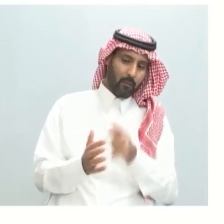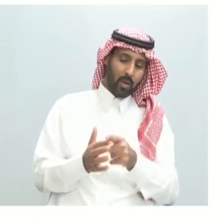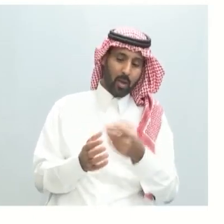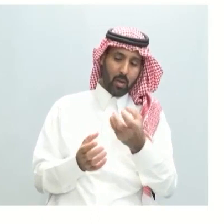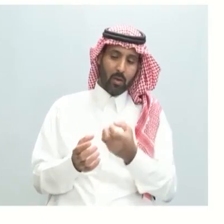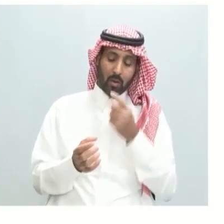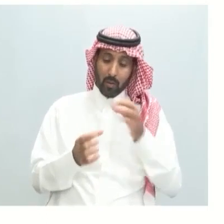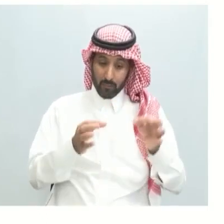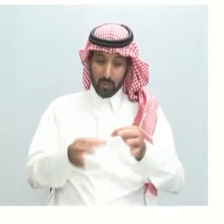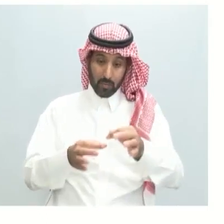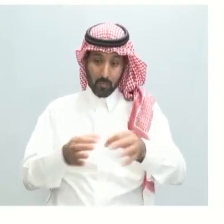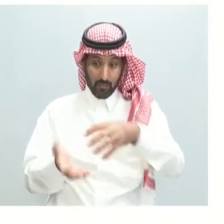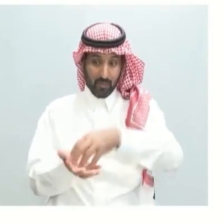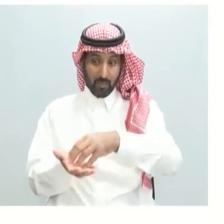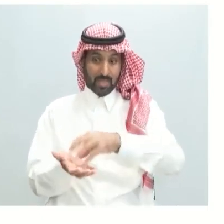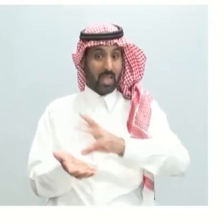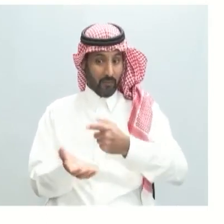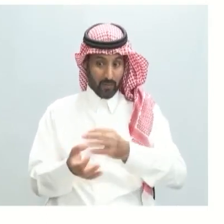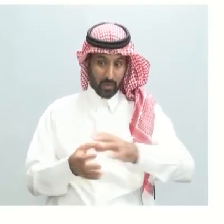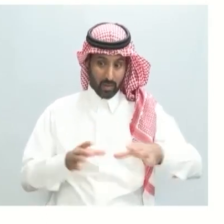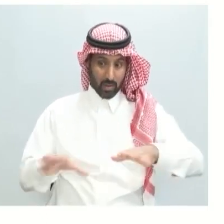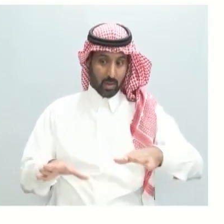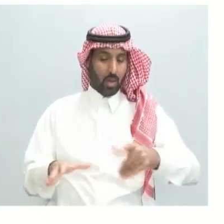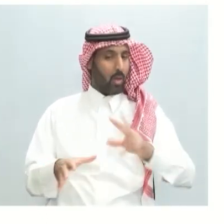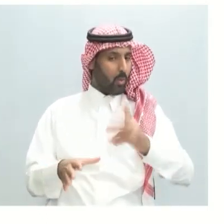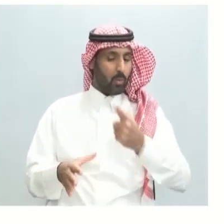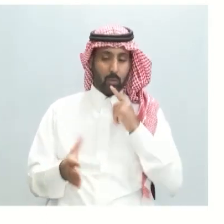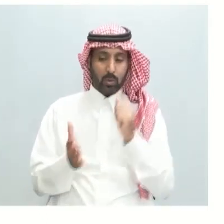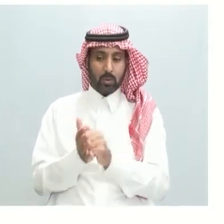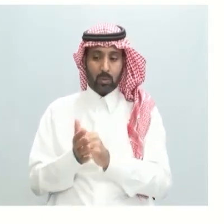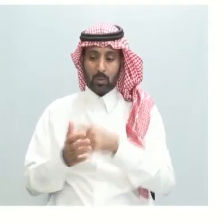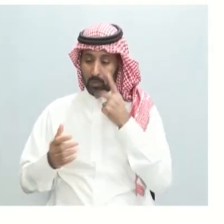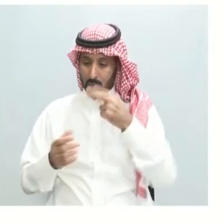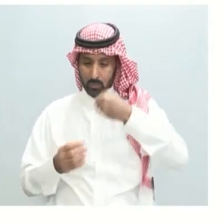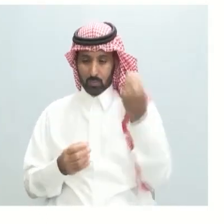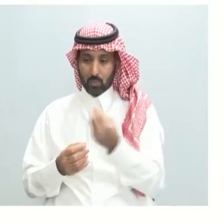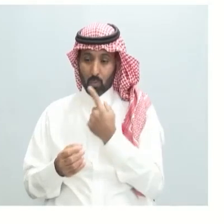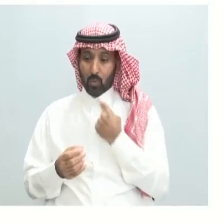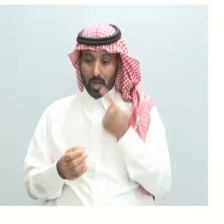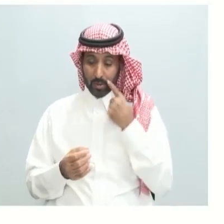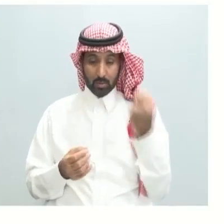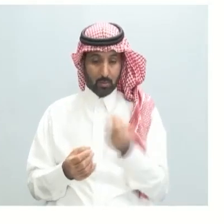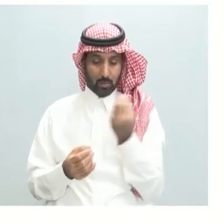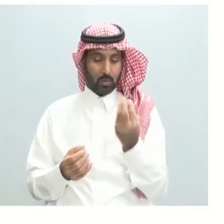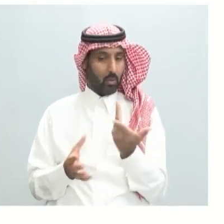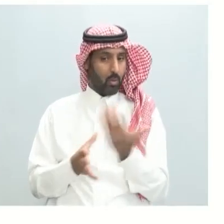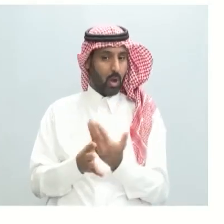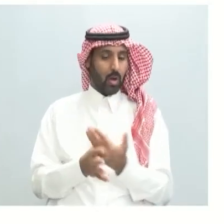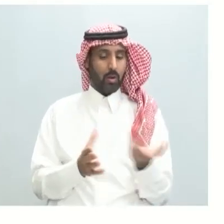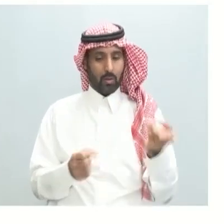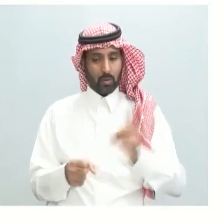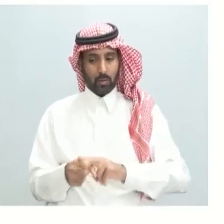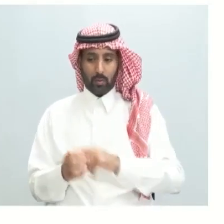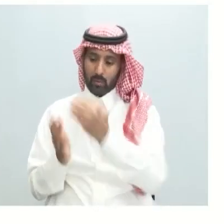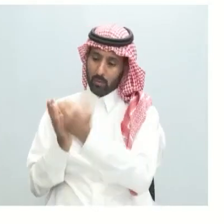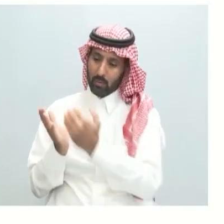enough space for, and the question 5, which building would you be interested in visiting and why? So we'll be reading the text again